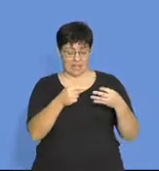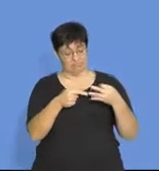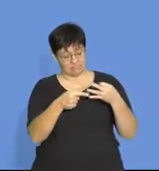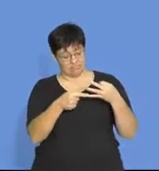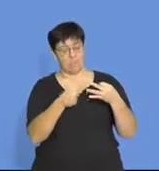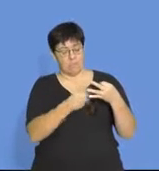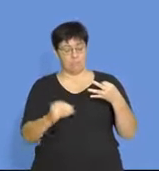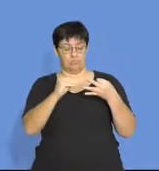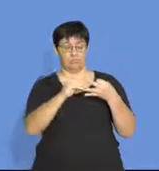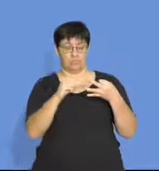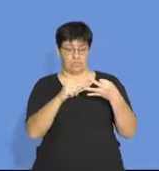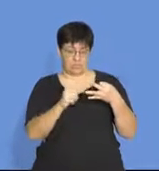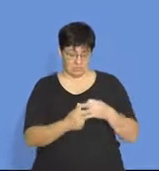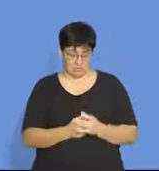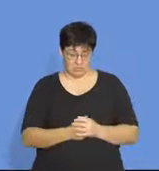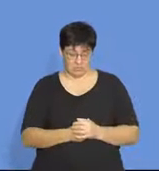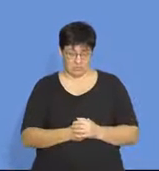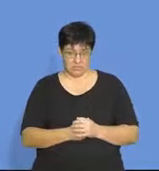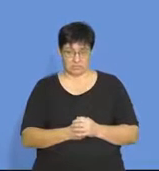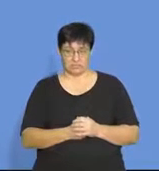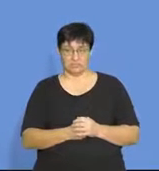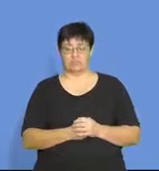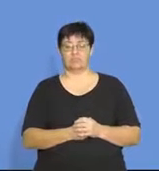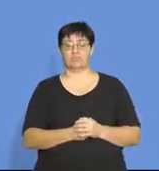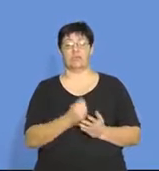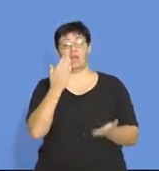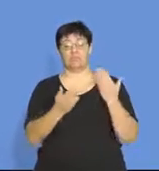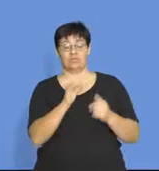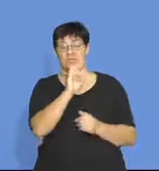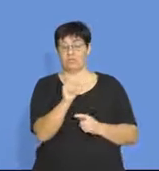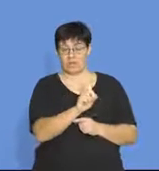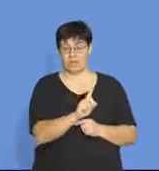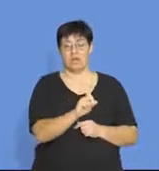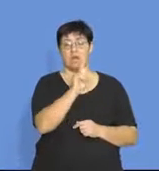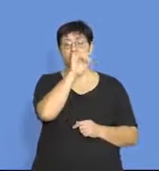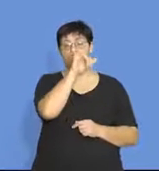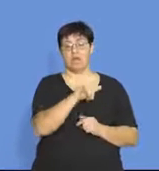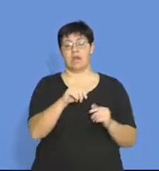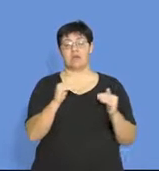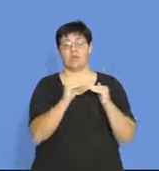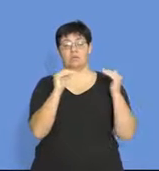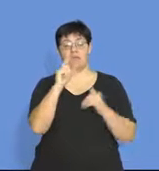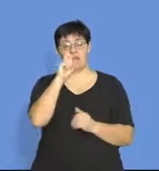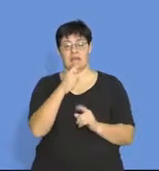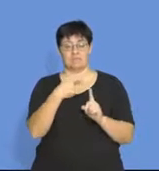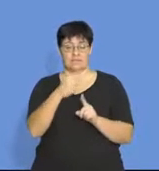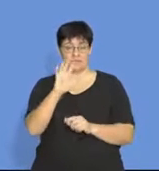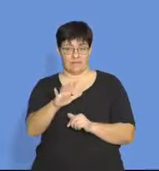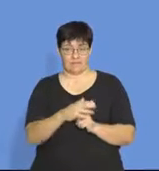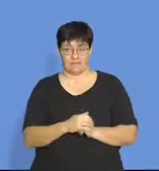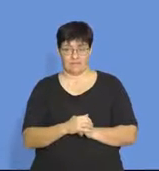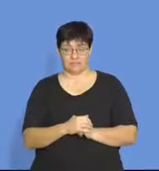to rewrite it this side. So remember, my equation 3 was y is equals to x plus